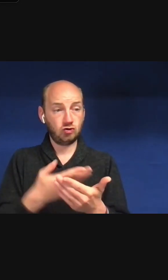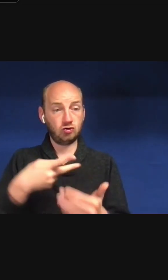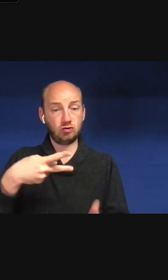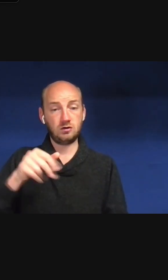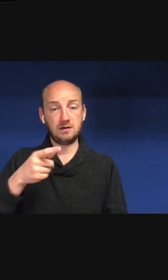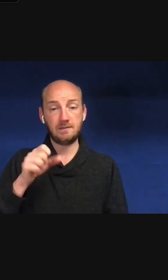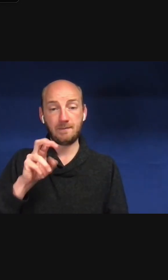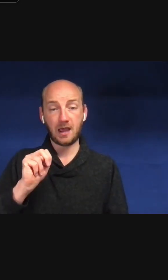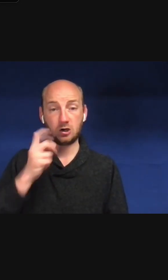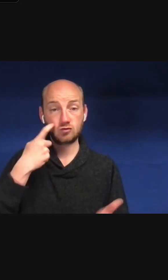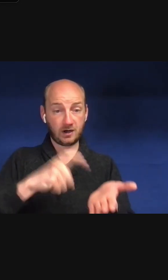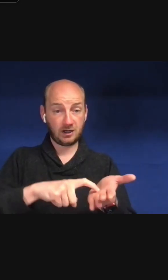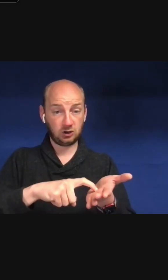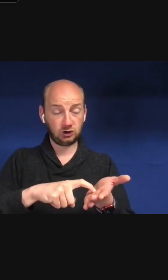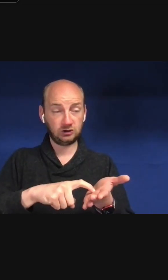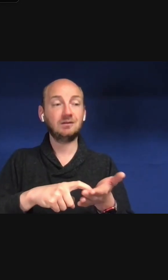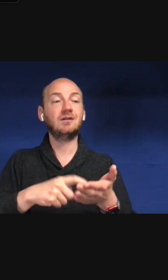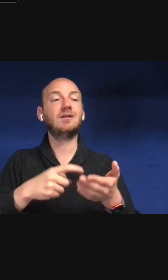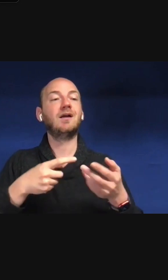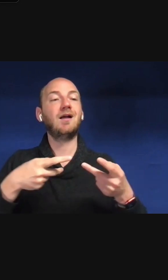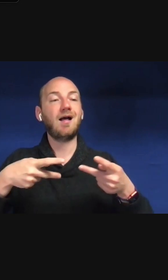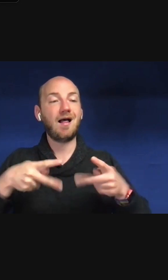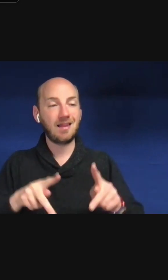your finding pointing at the rigidity?